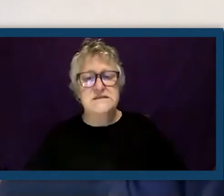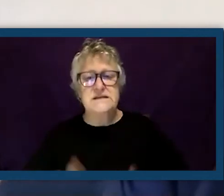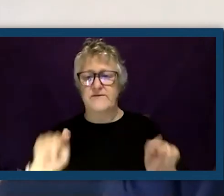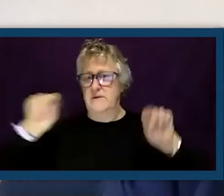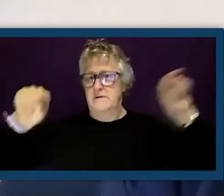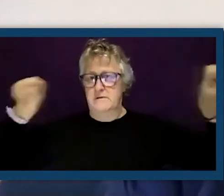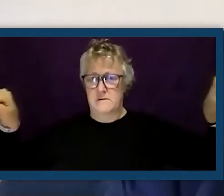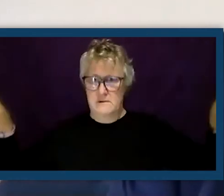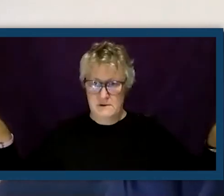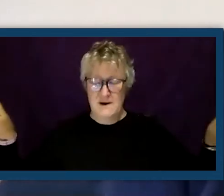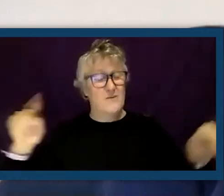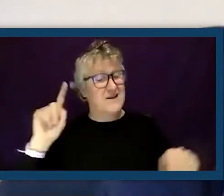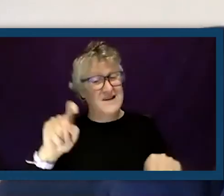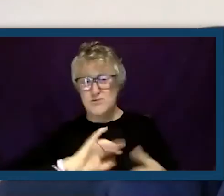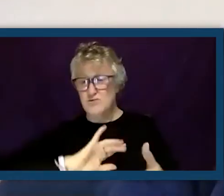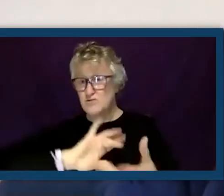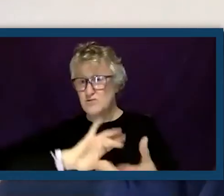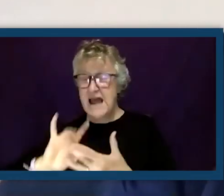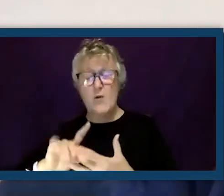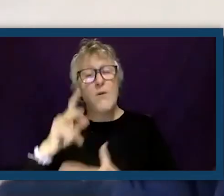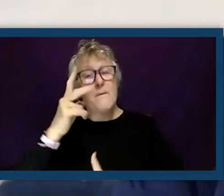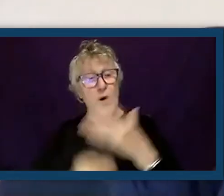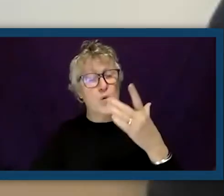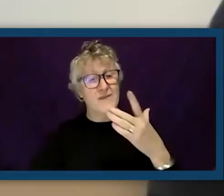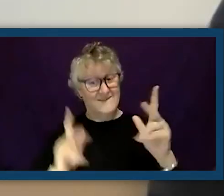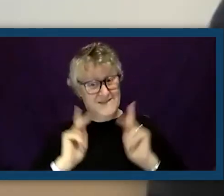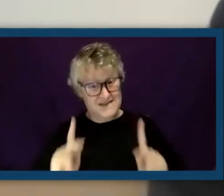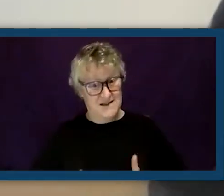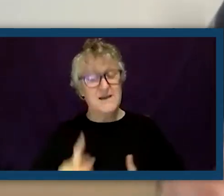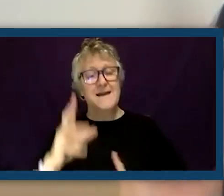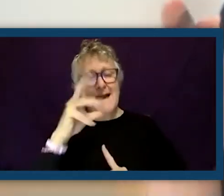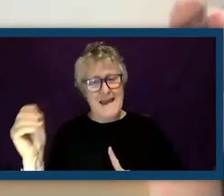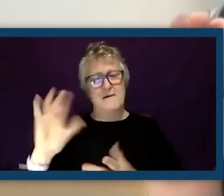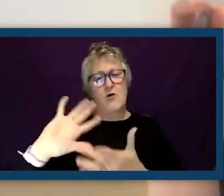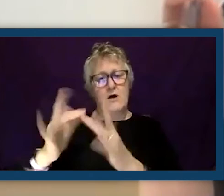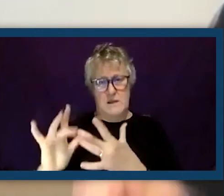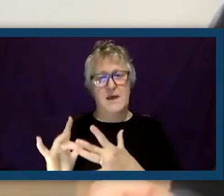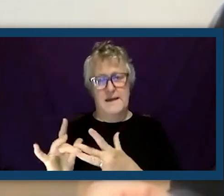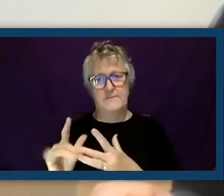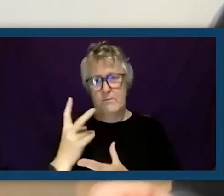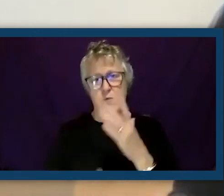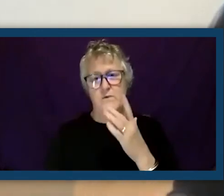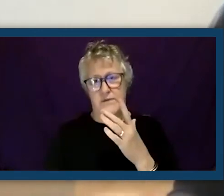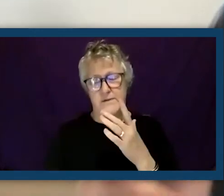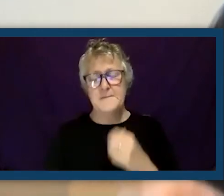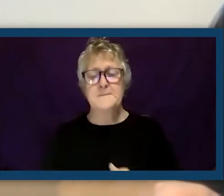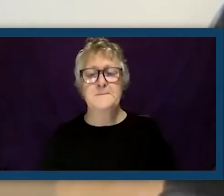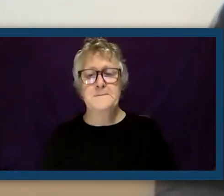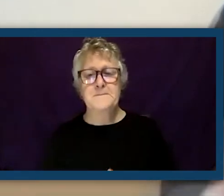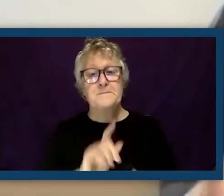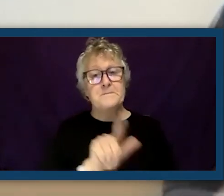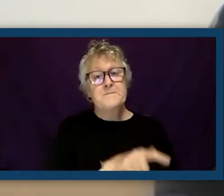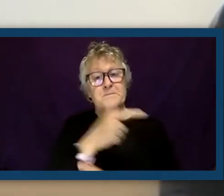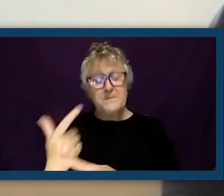reach out to populations where they are, both physically and online. Thank you. So I'm going to go to Ngo Ia and then Tony